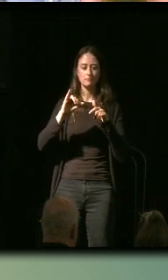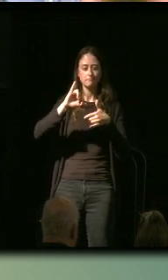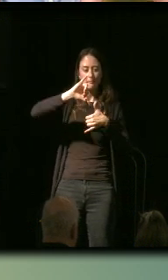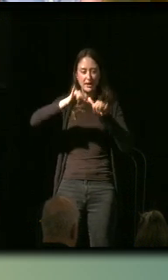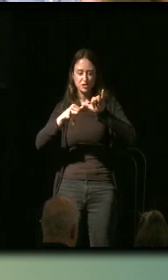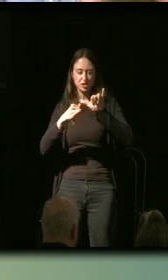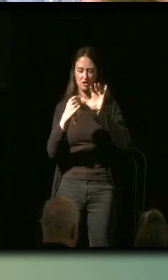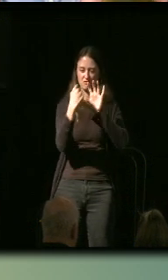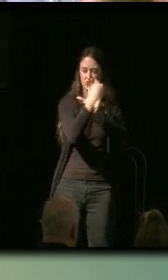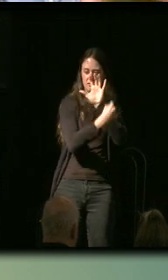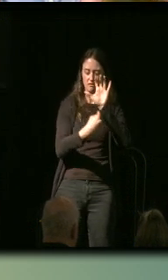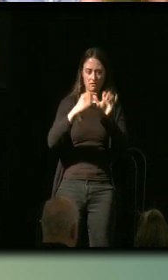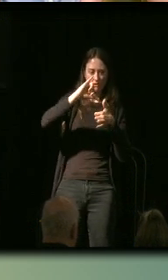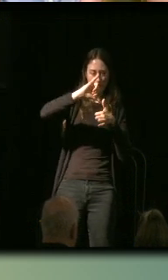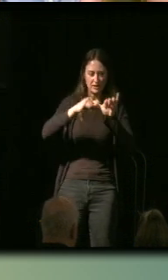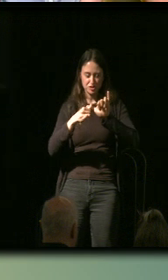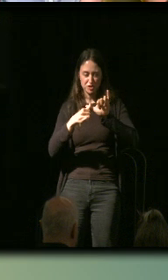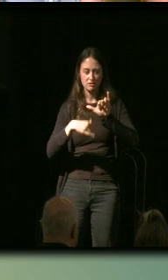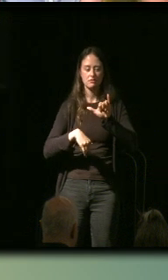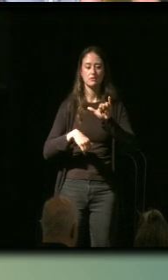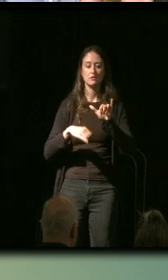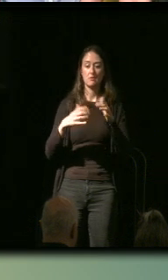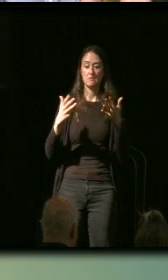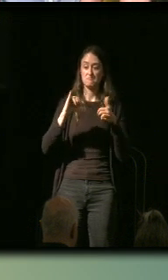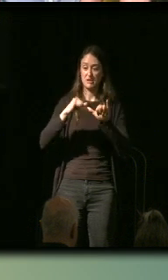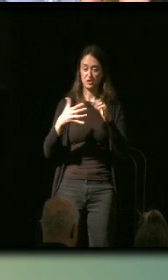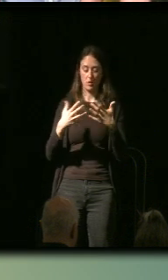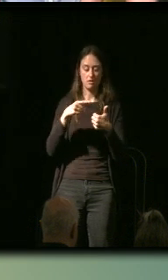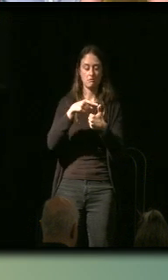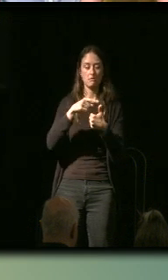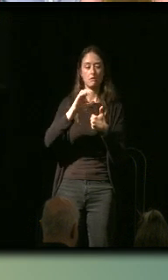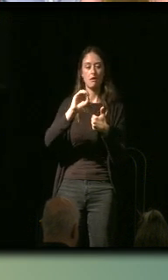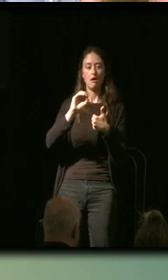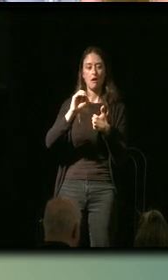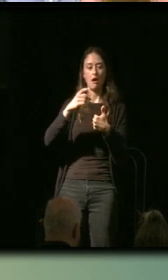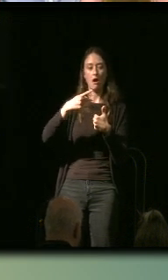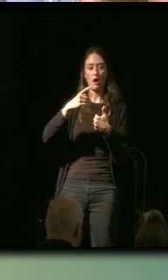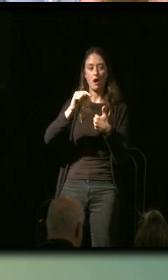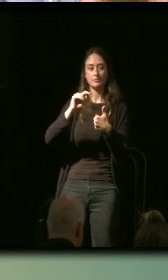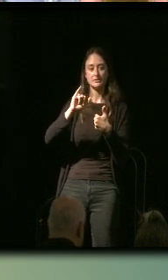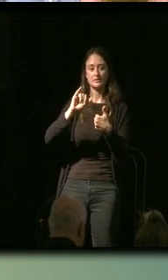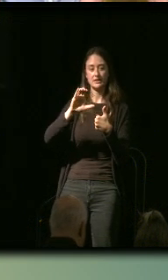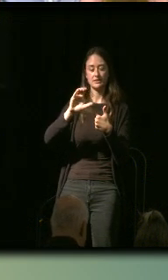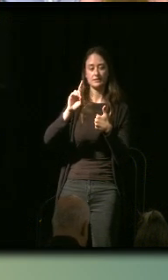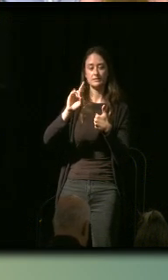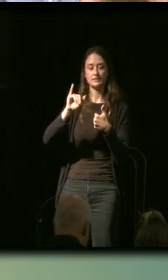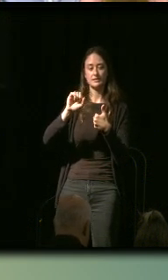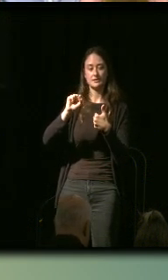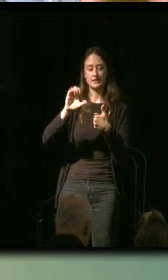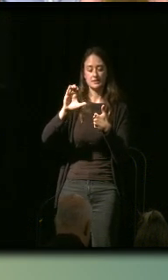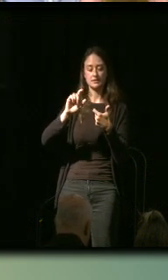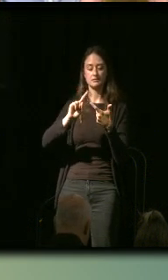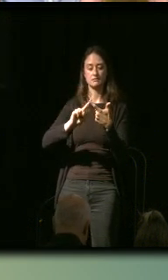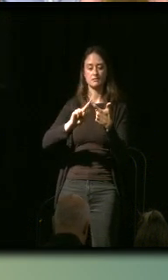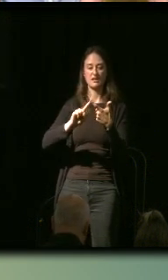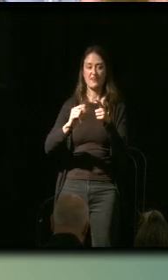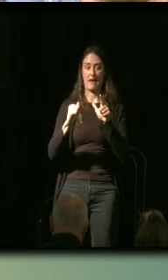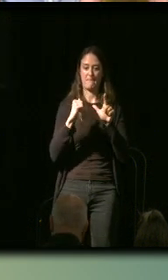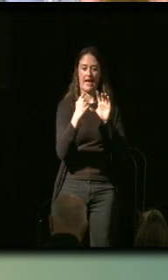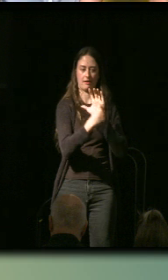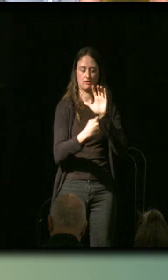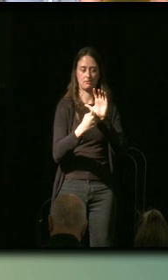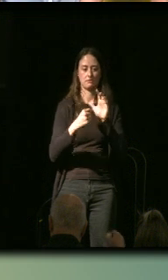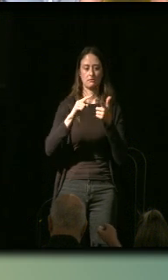including the optic disc, the retina, and the lens. And then we did our fundus